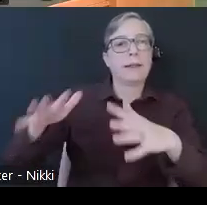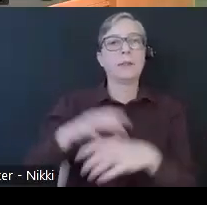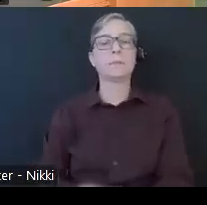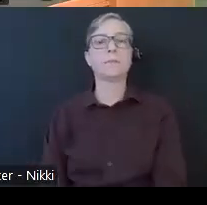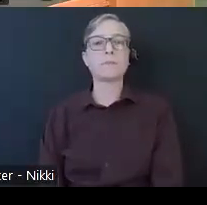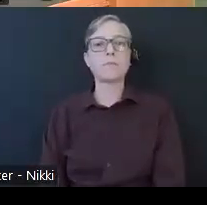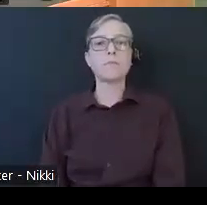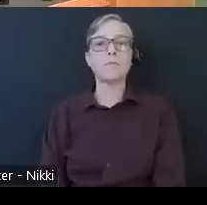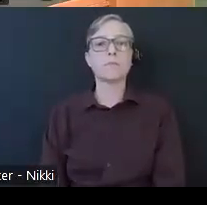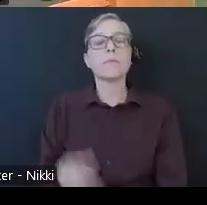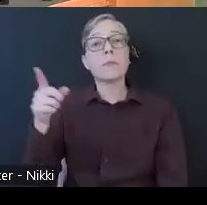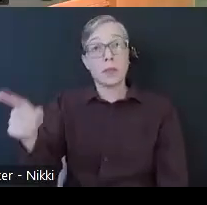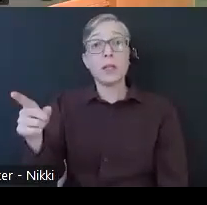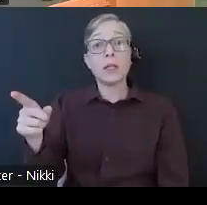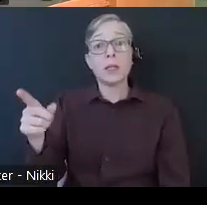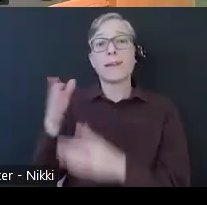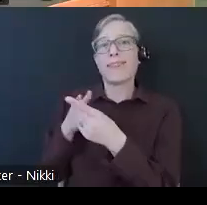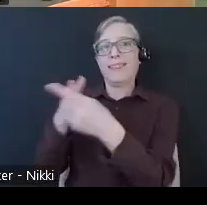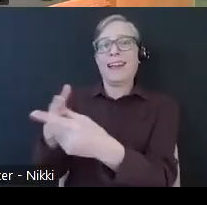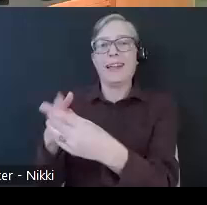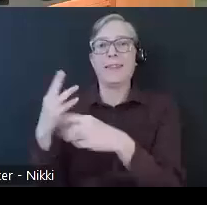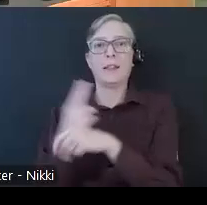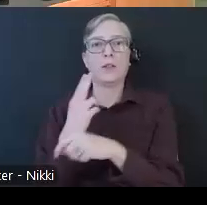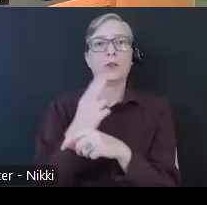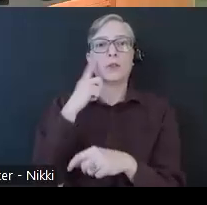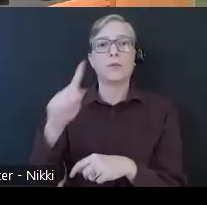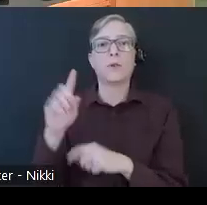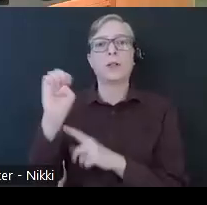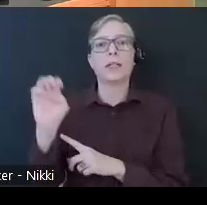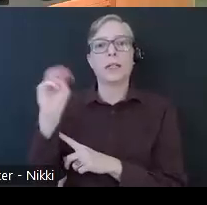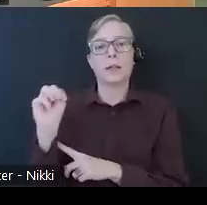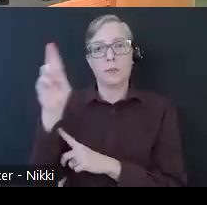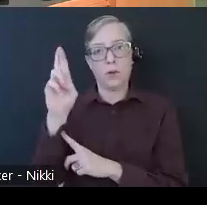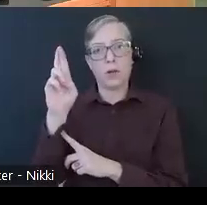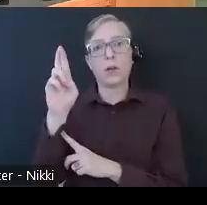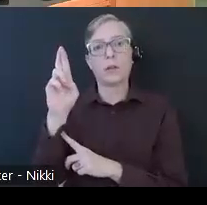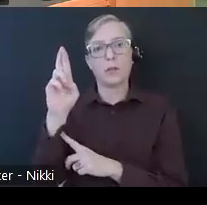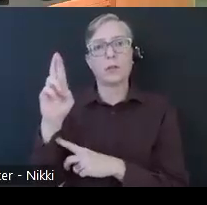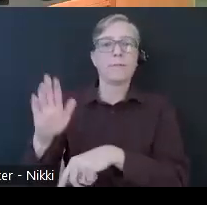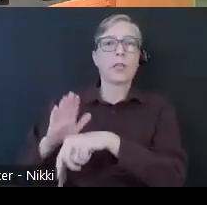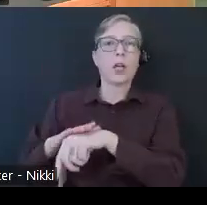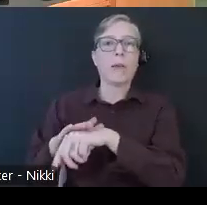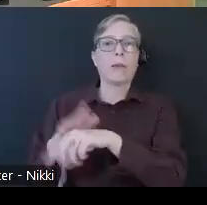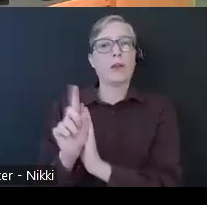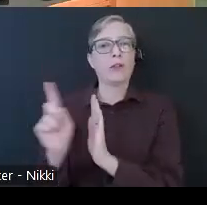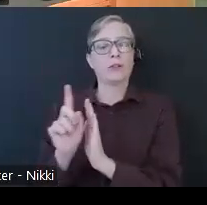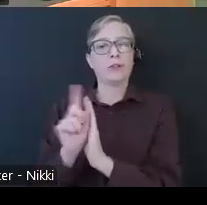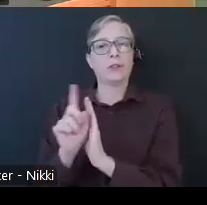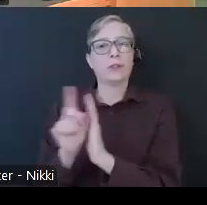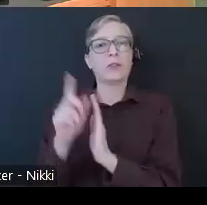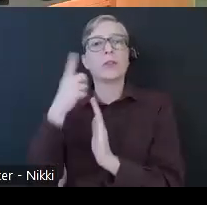of EMR alerts to identify also patients for enrollment into